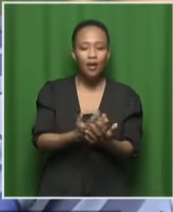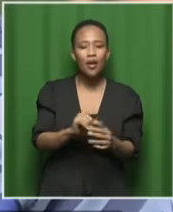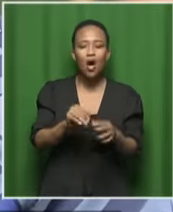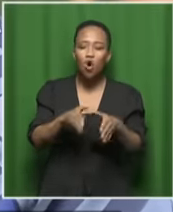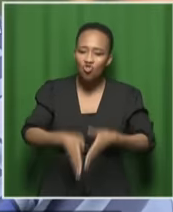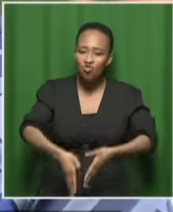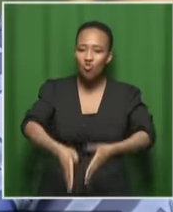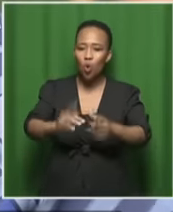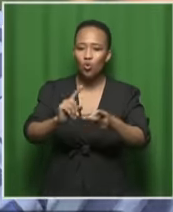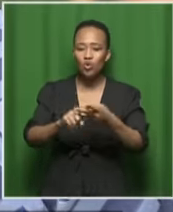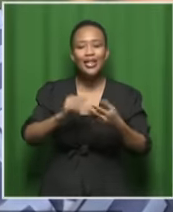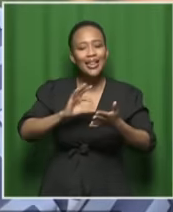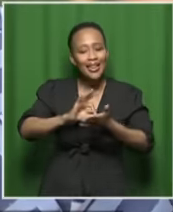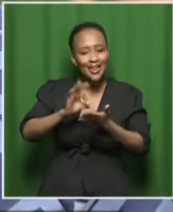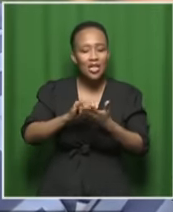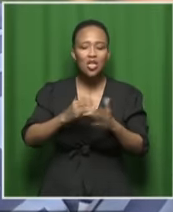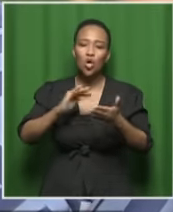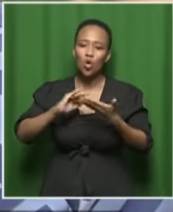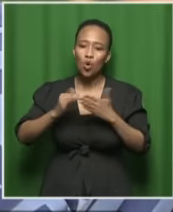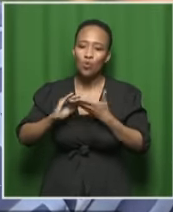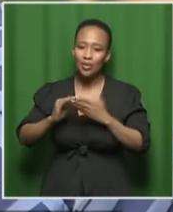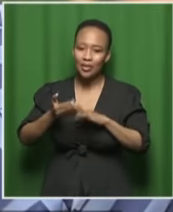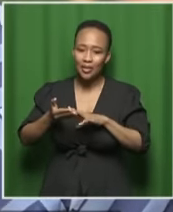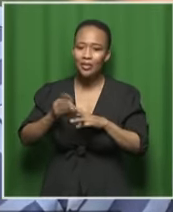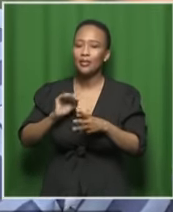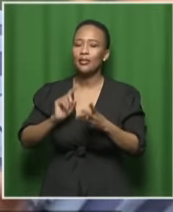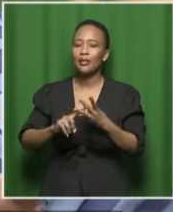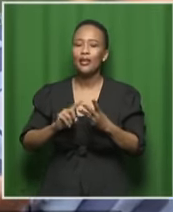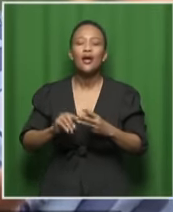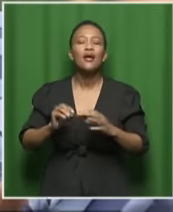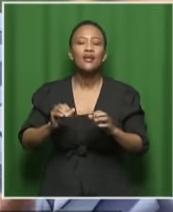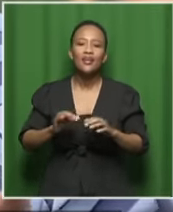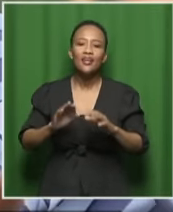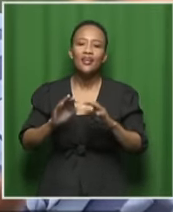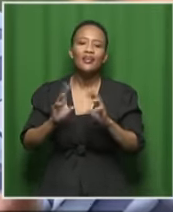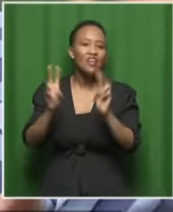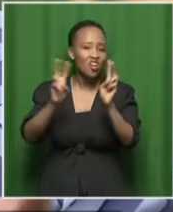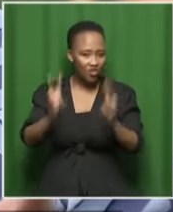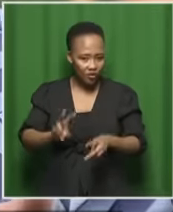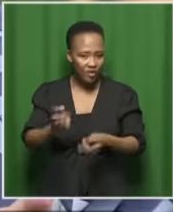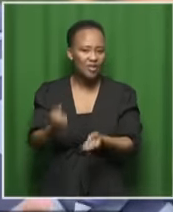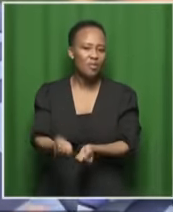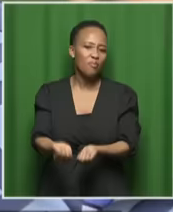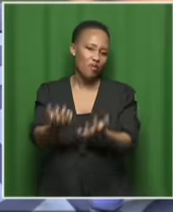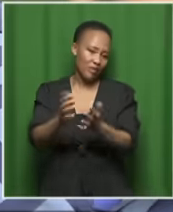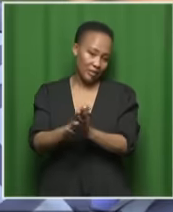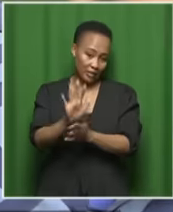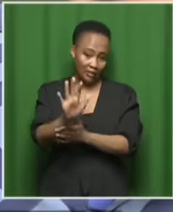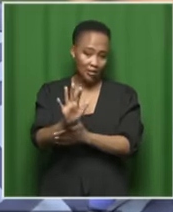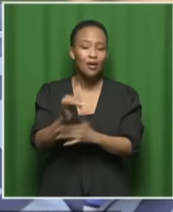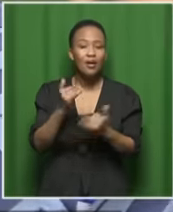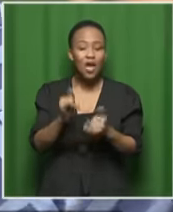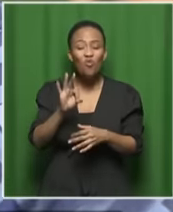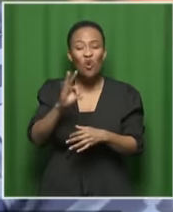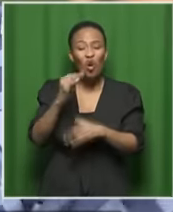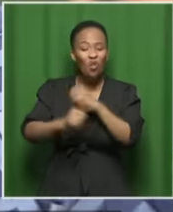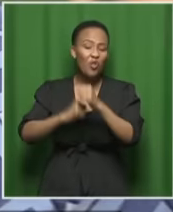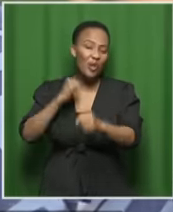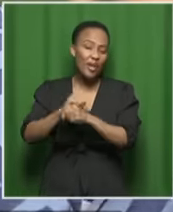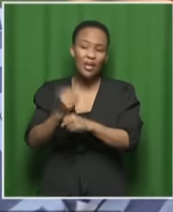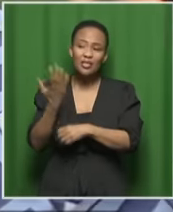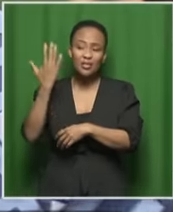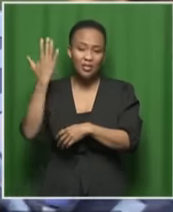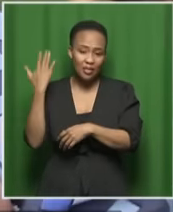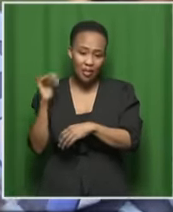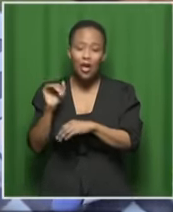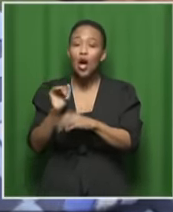of cleaning this community, we've also chosen the area of providing electricity. The communities there, for the last 3 years, they didn't know what is electricity. Not because of